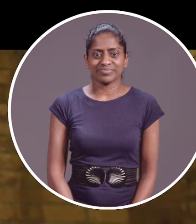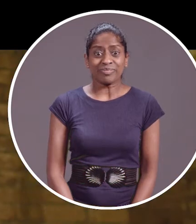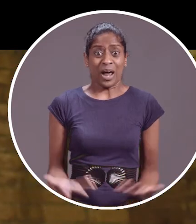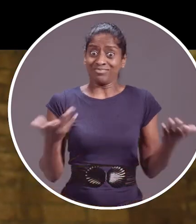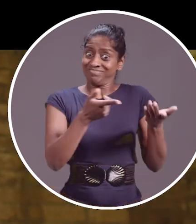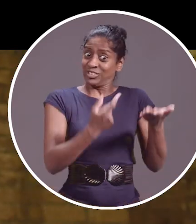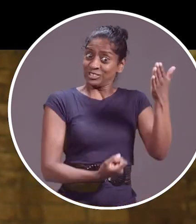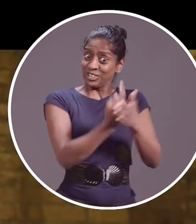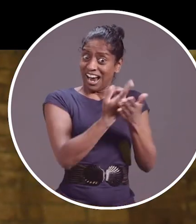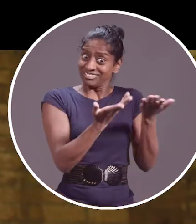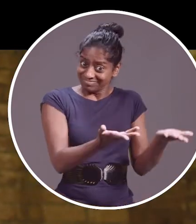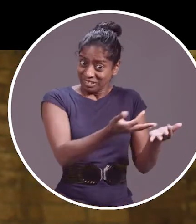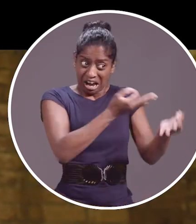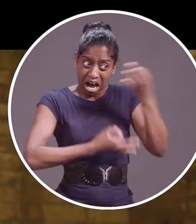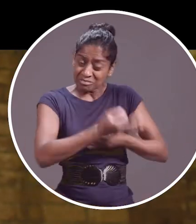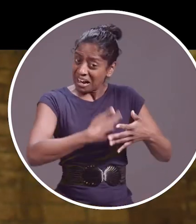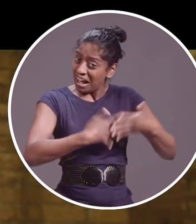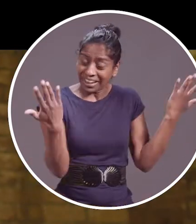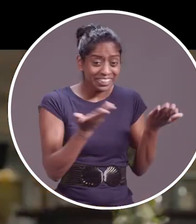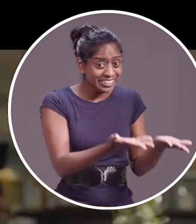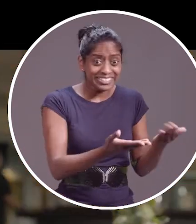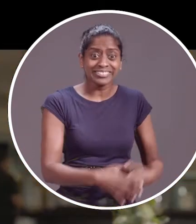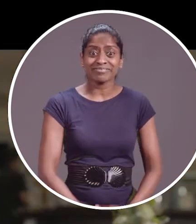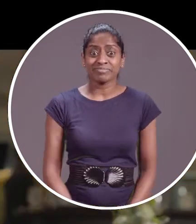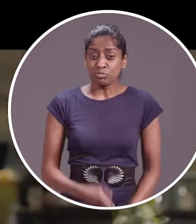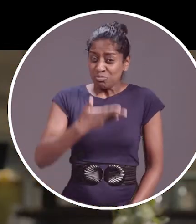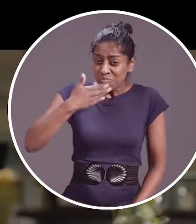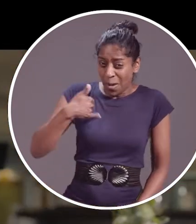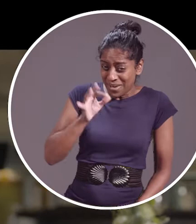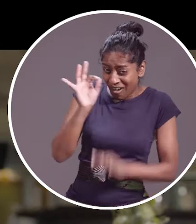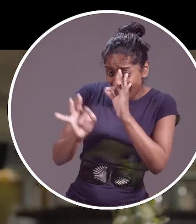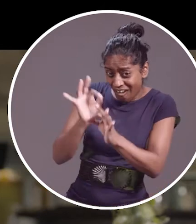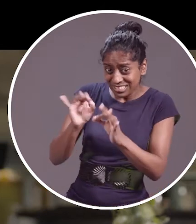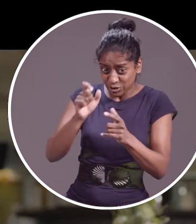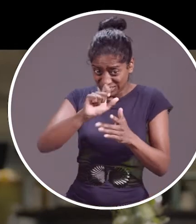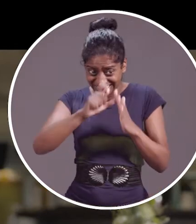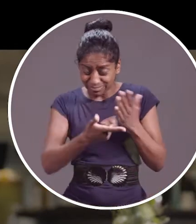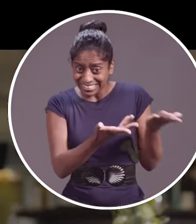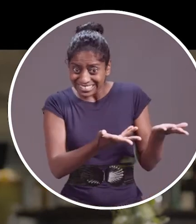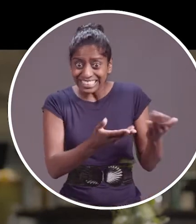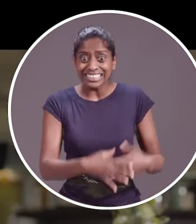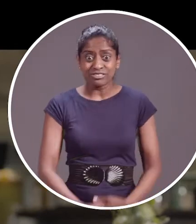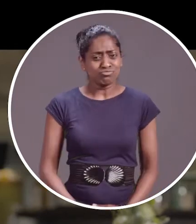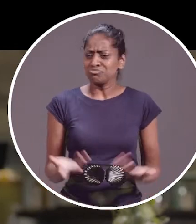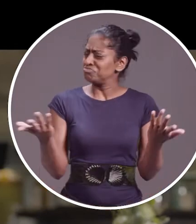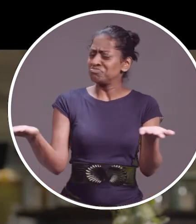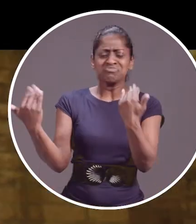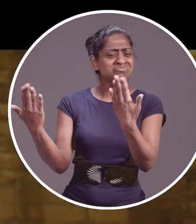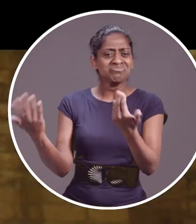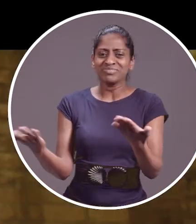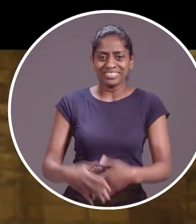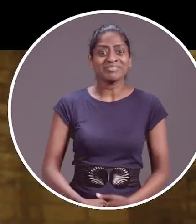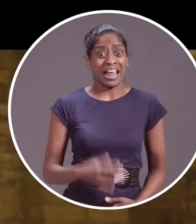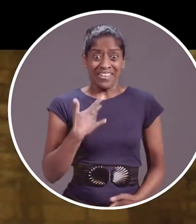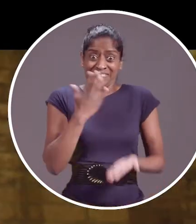Well, this is your chance, so you can ask me anything. Would you mind if I asked you about your disability? Not at all.